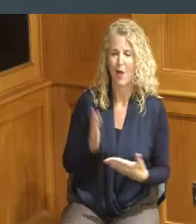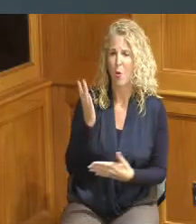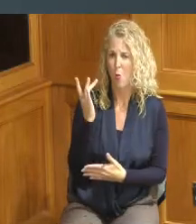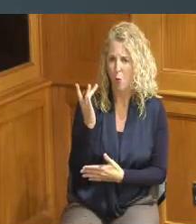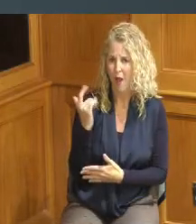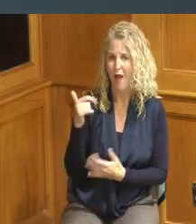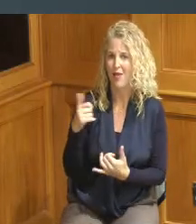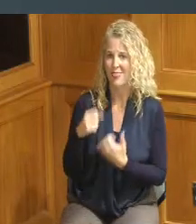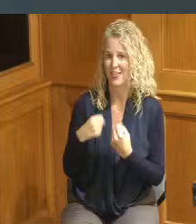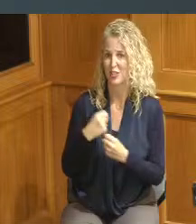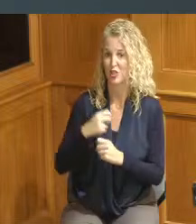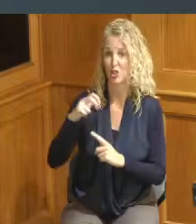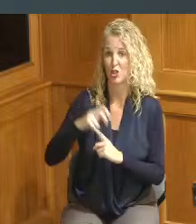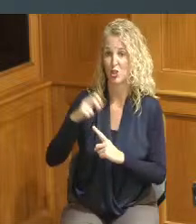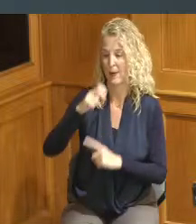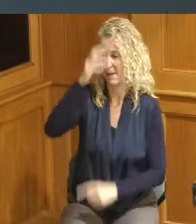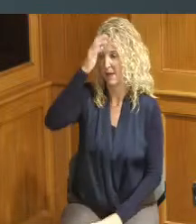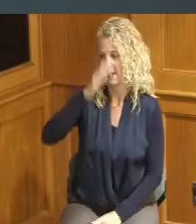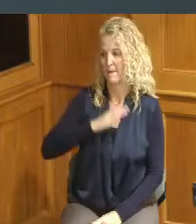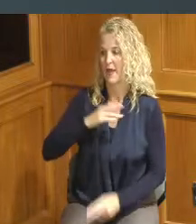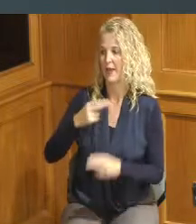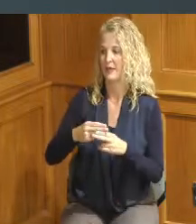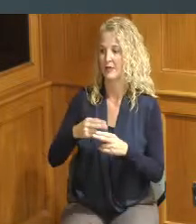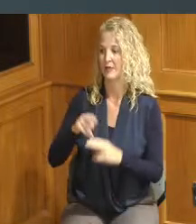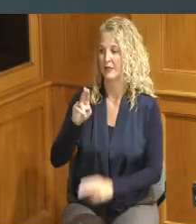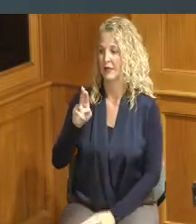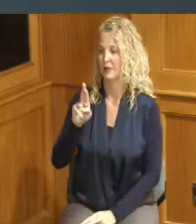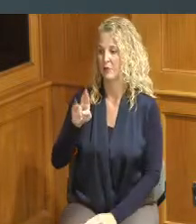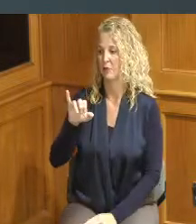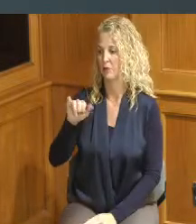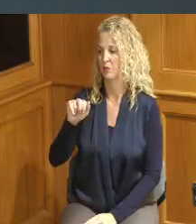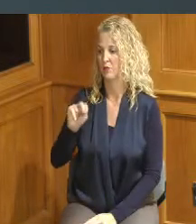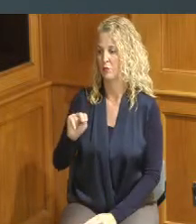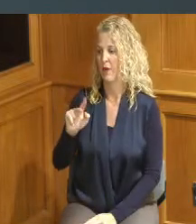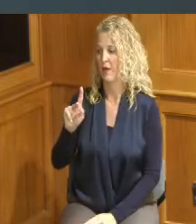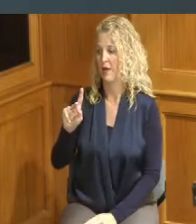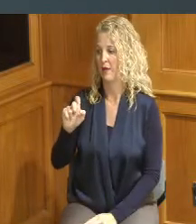of knowledge is Brian Kegley,